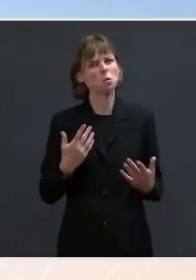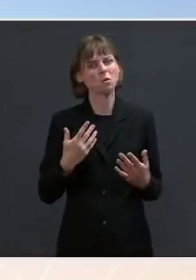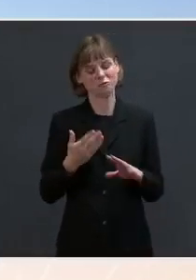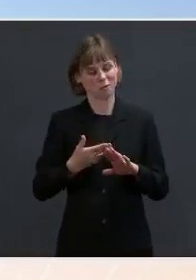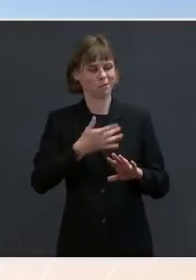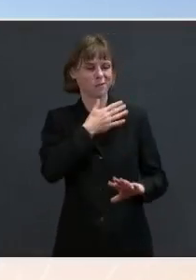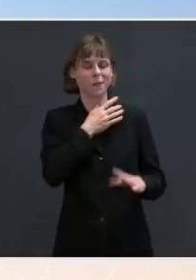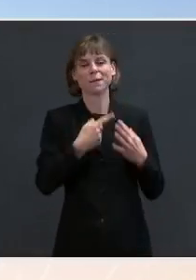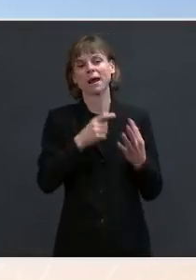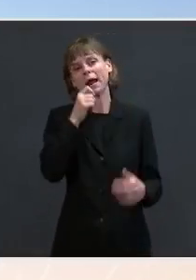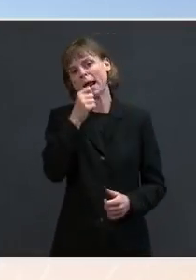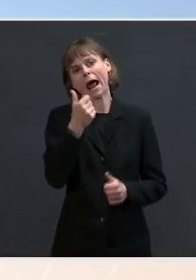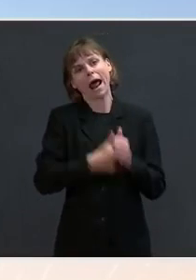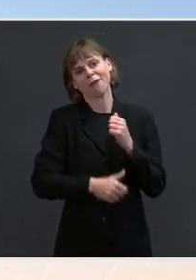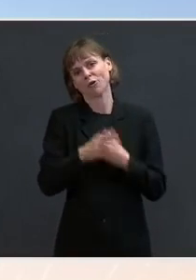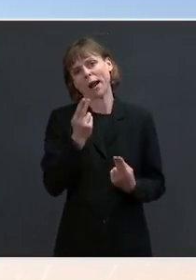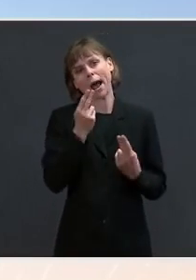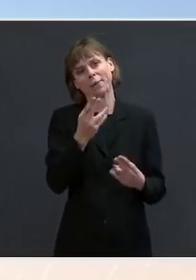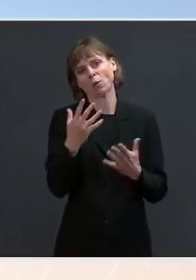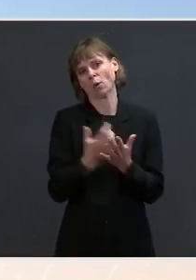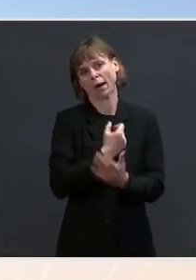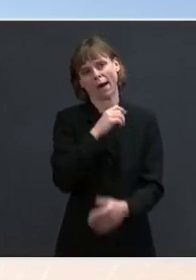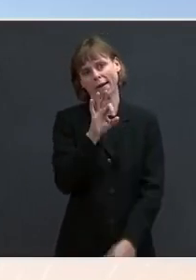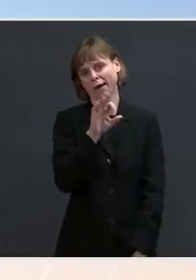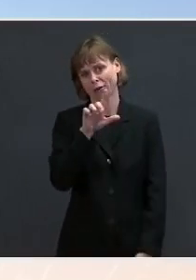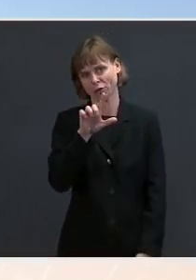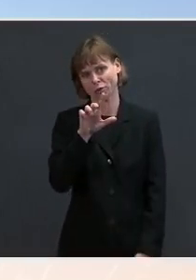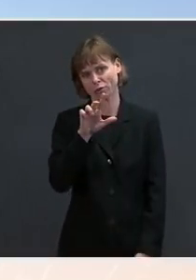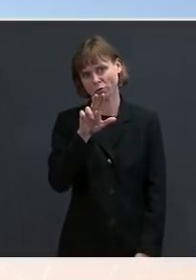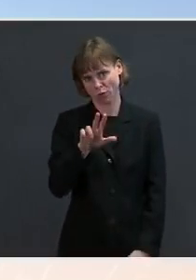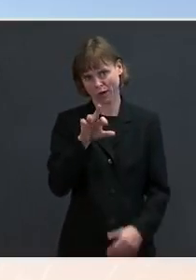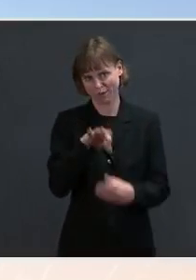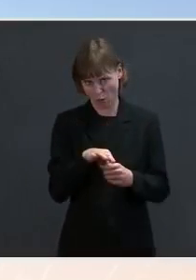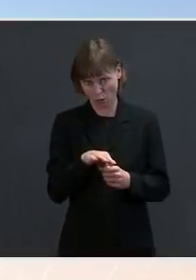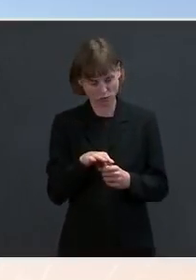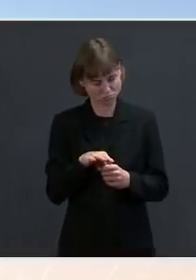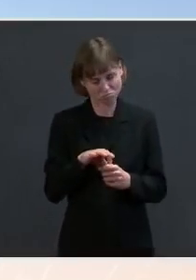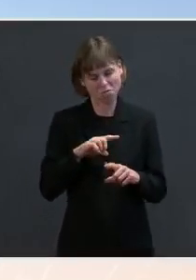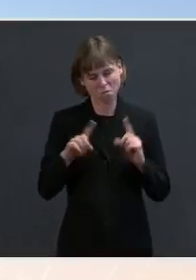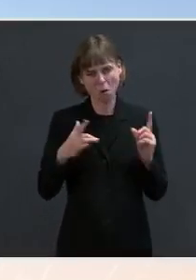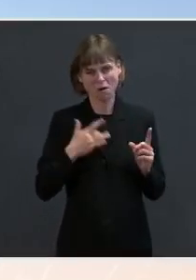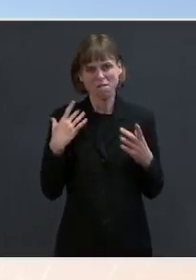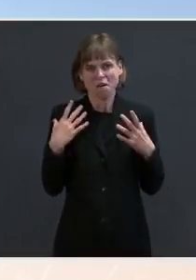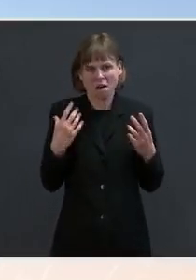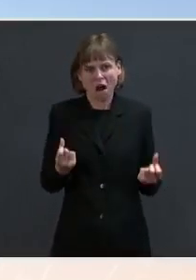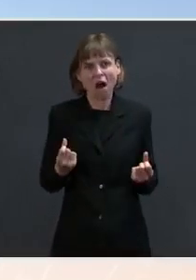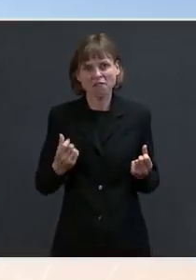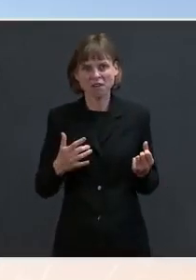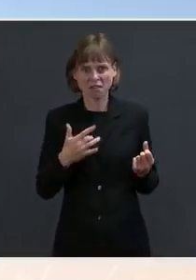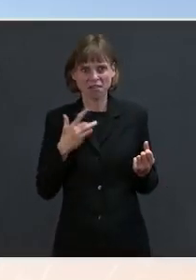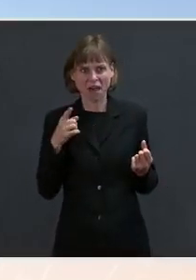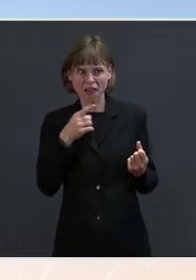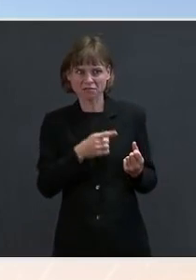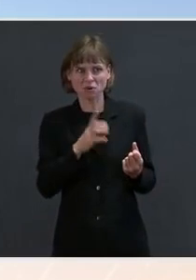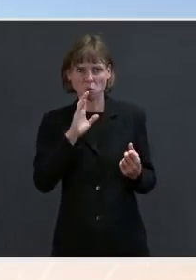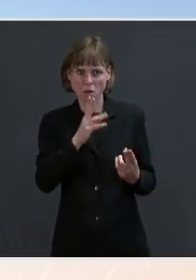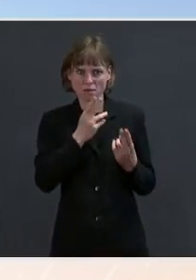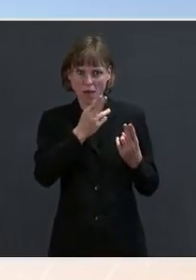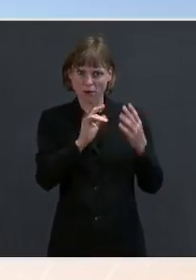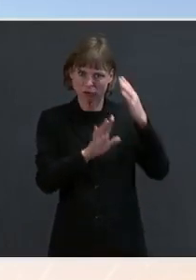not receive 93 votes, but we are remain confident and confidently behind the nomination. And I will also note